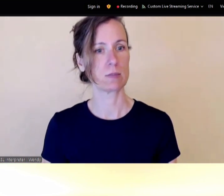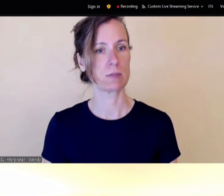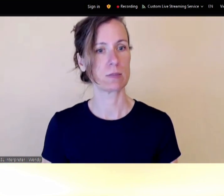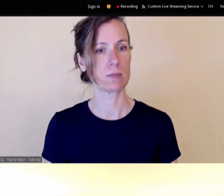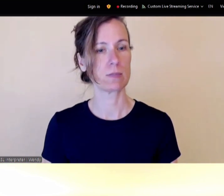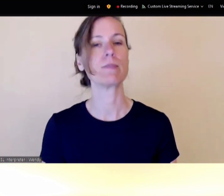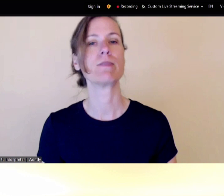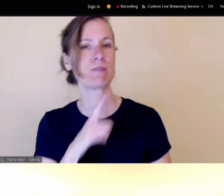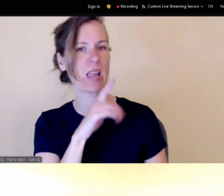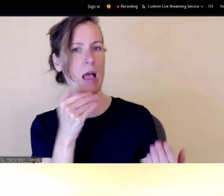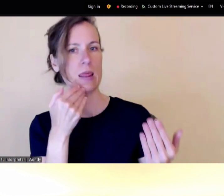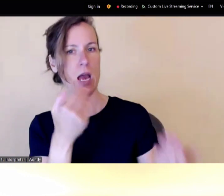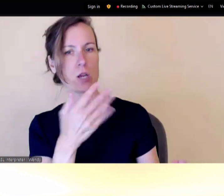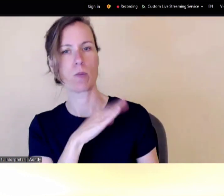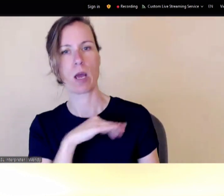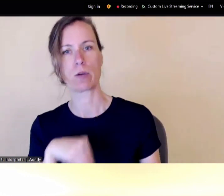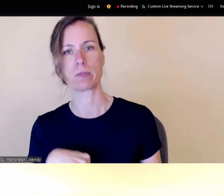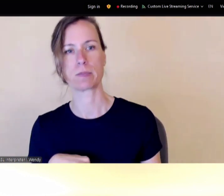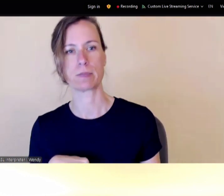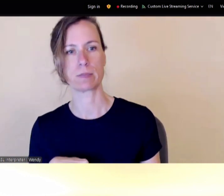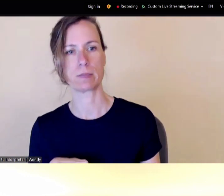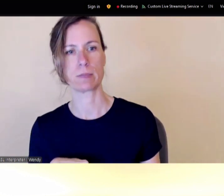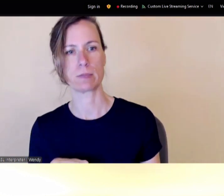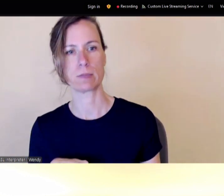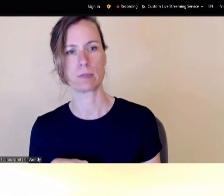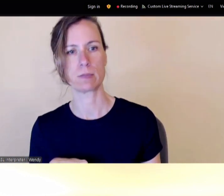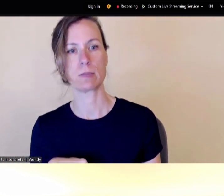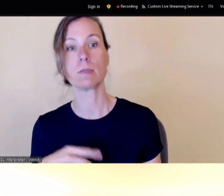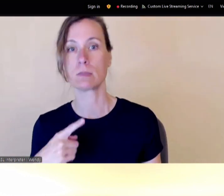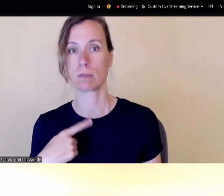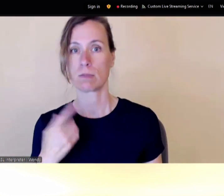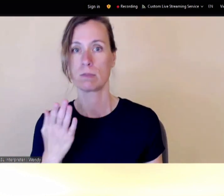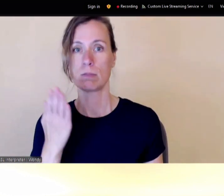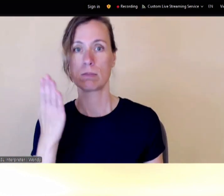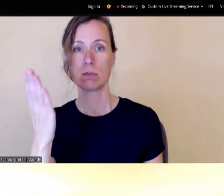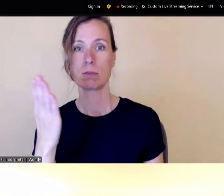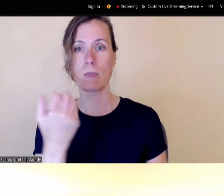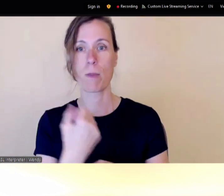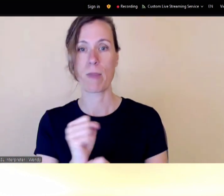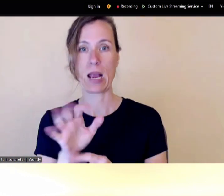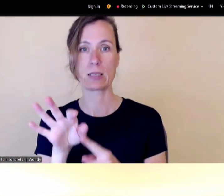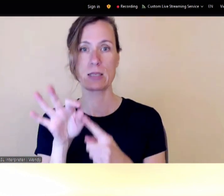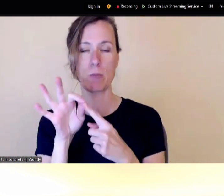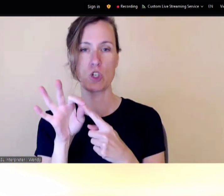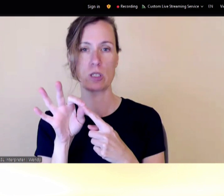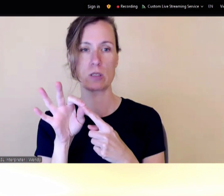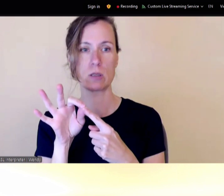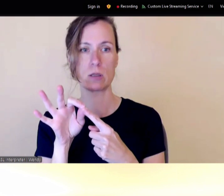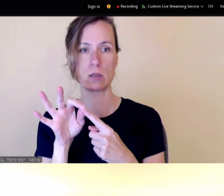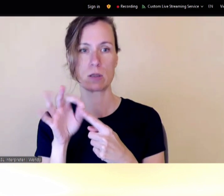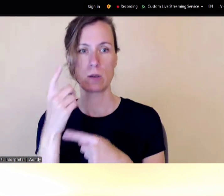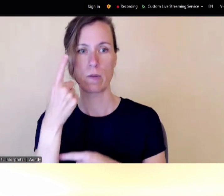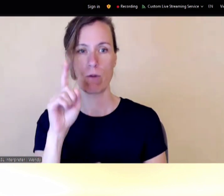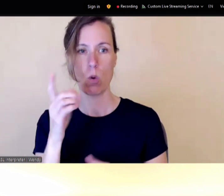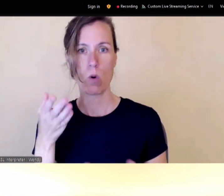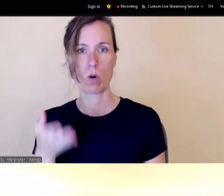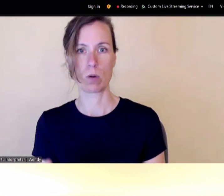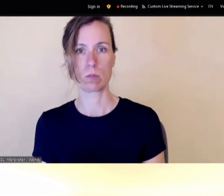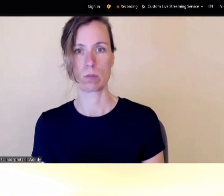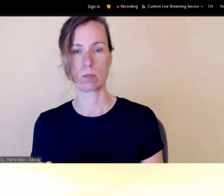Thank you, Madam Mayor. I move that we make an exception for